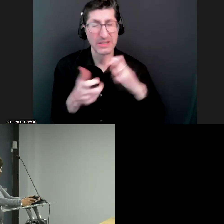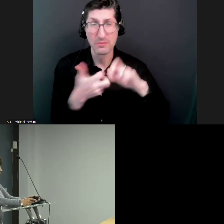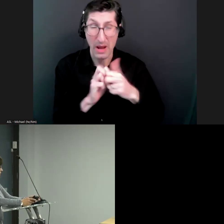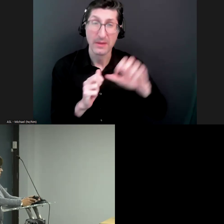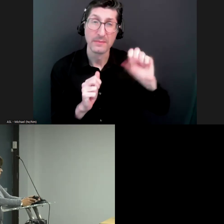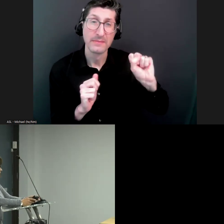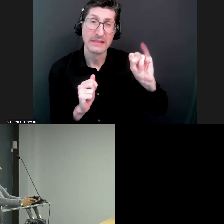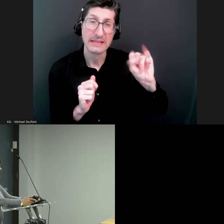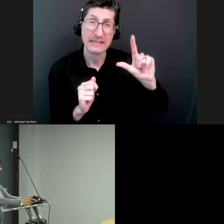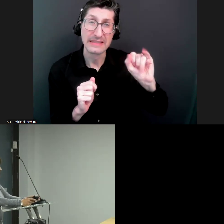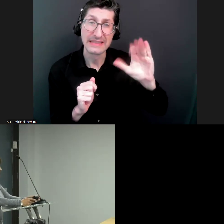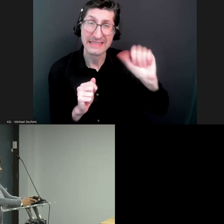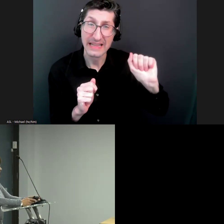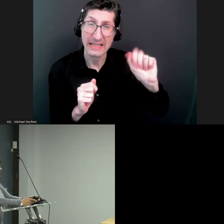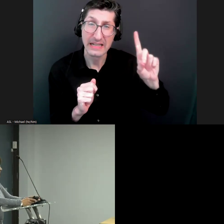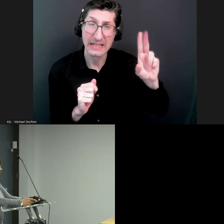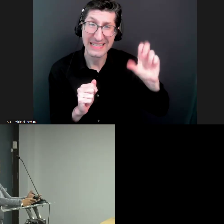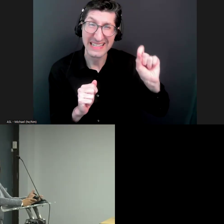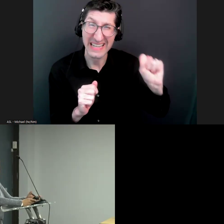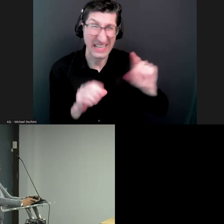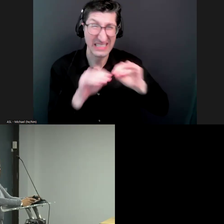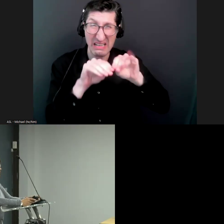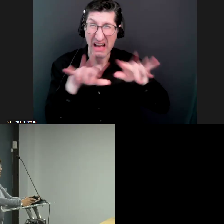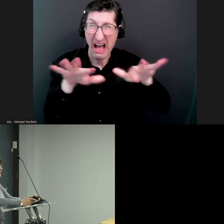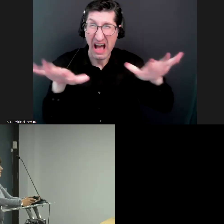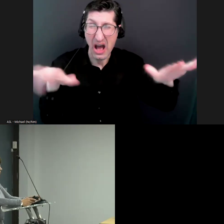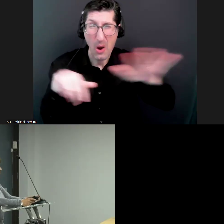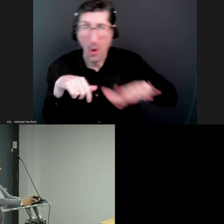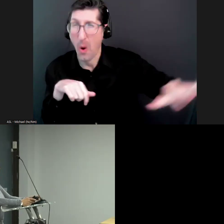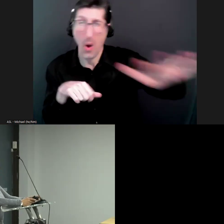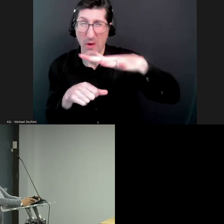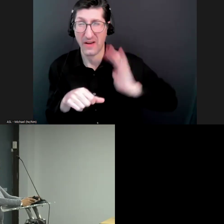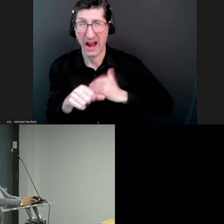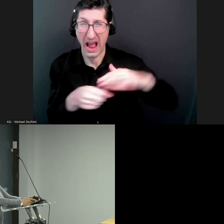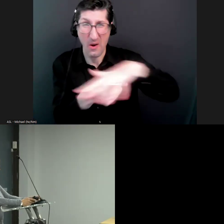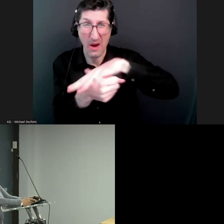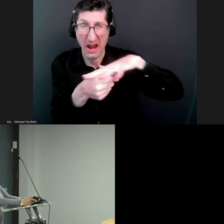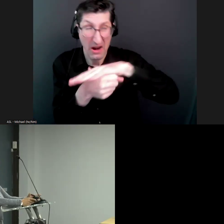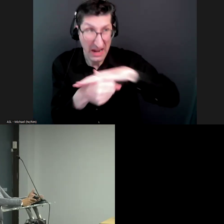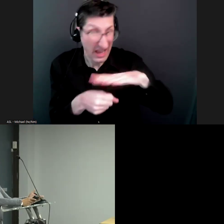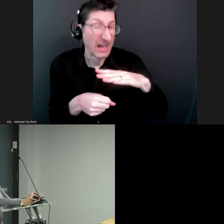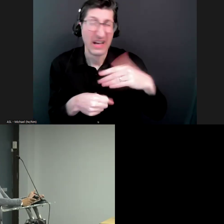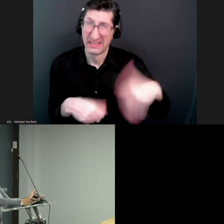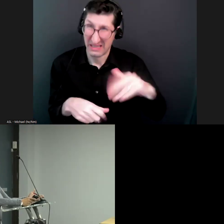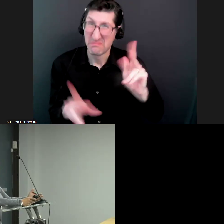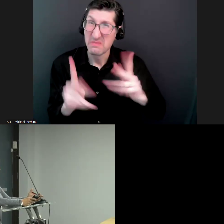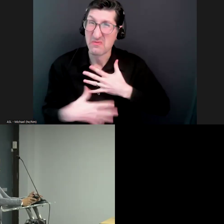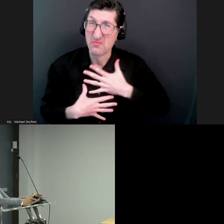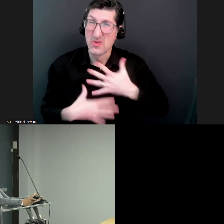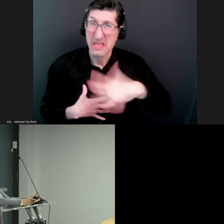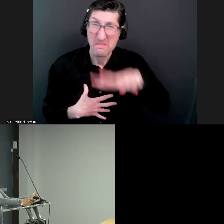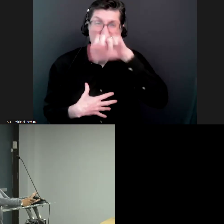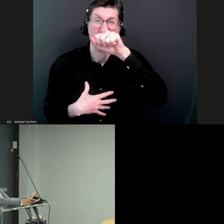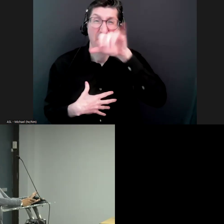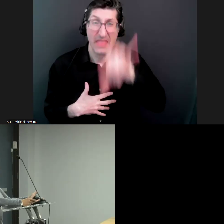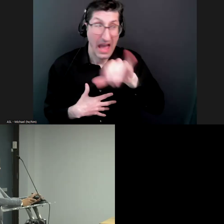and that's what people are breathing. And the noise, you know, they work at night. We have to get up and go to work in the morning. Our